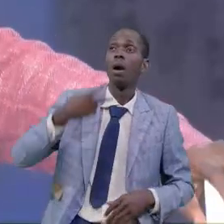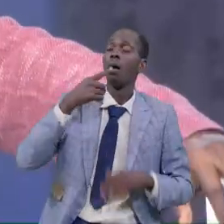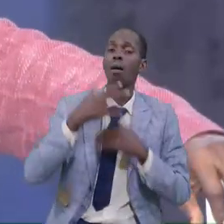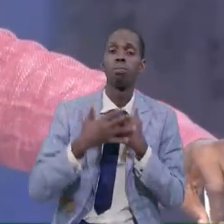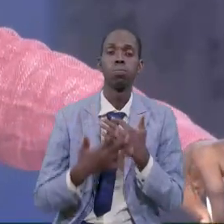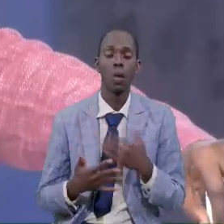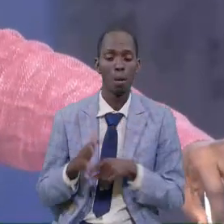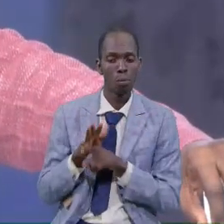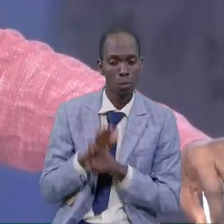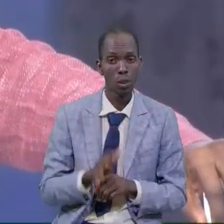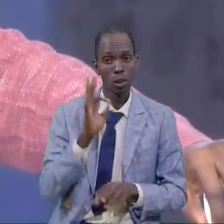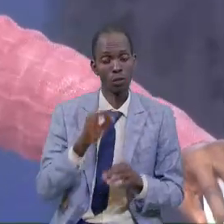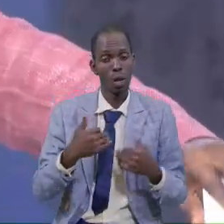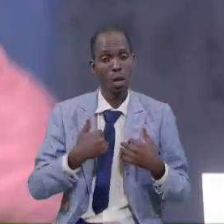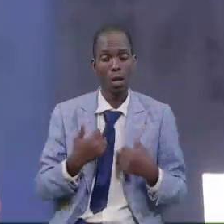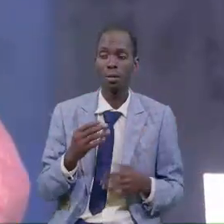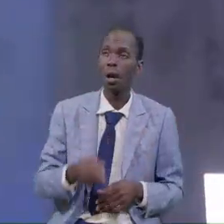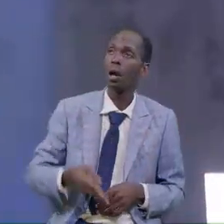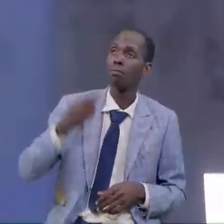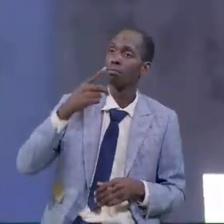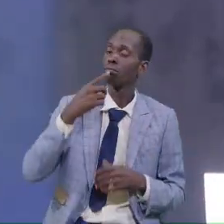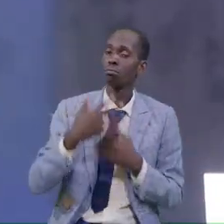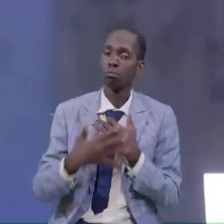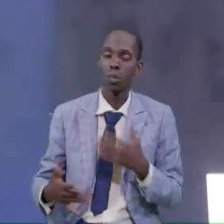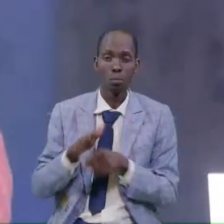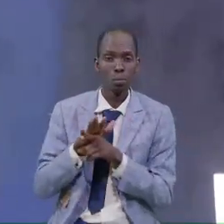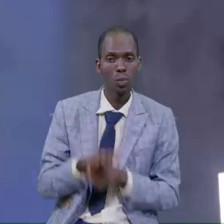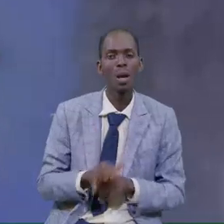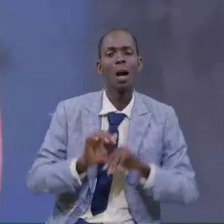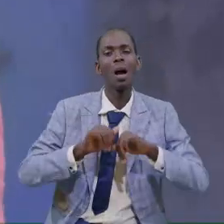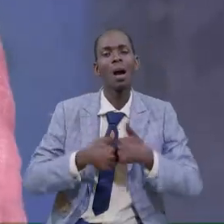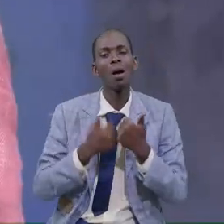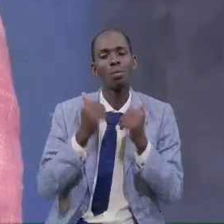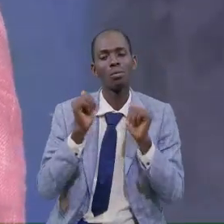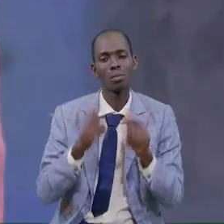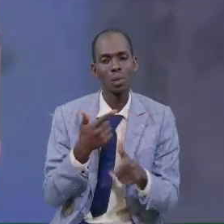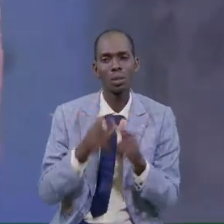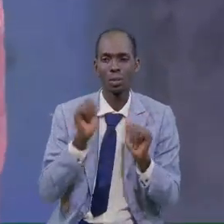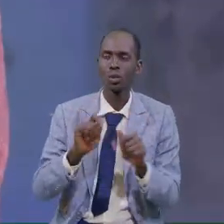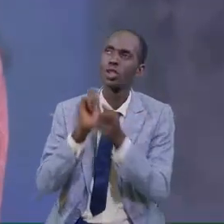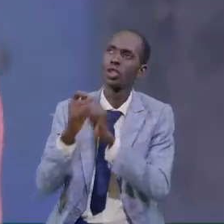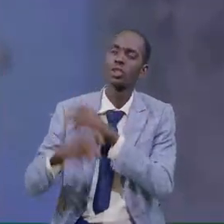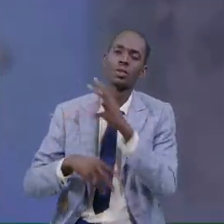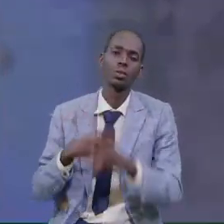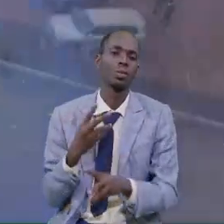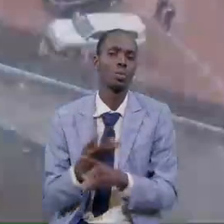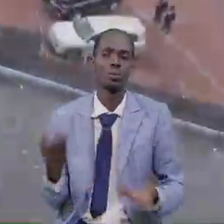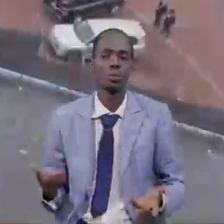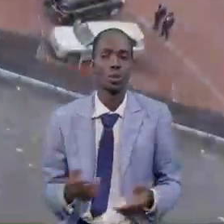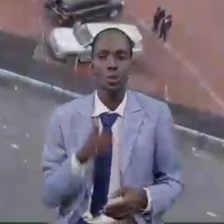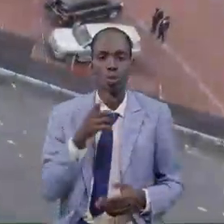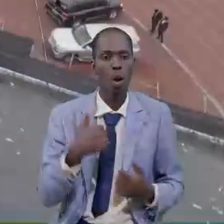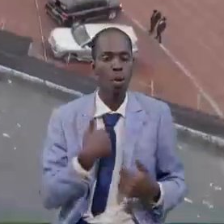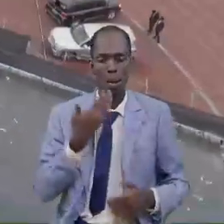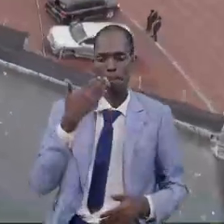go and change the world? You think about this and you have a bad attitude, a wrong attitude towards